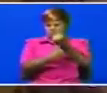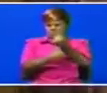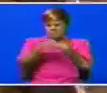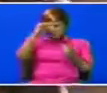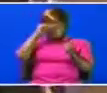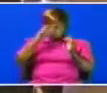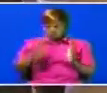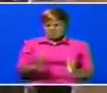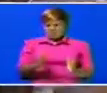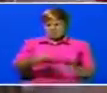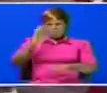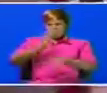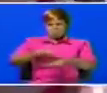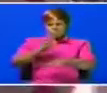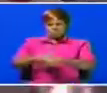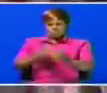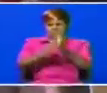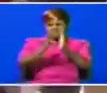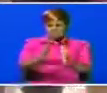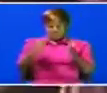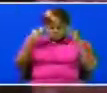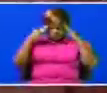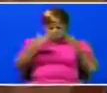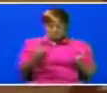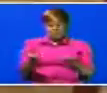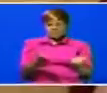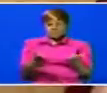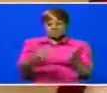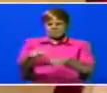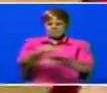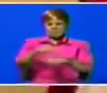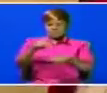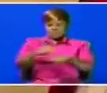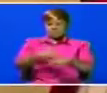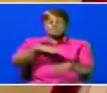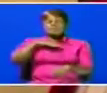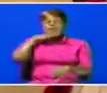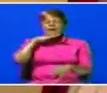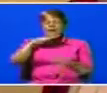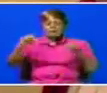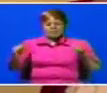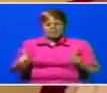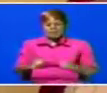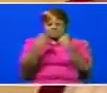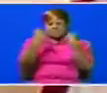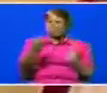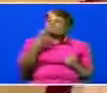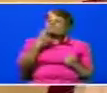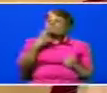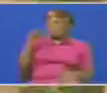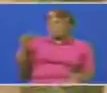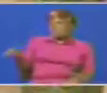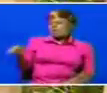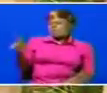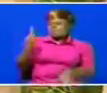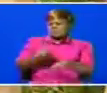Governor Gakuru was a great leader who was devoted to serving the nation. Dr. Gakuru died in a road accident on Tuesday morning on his way